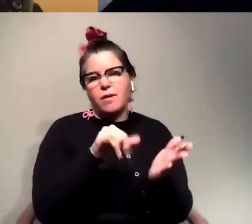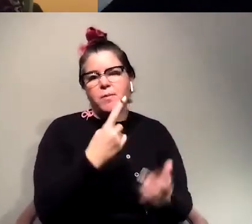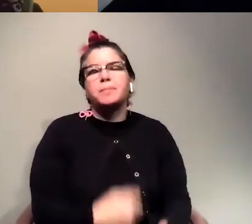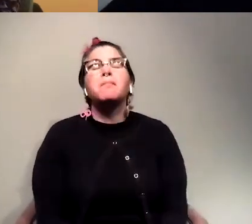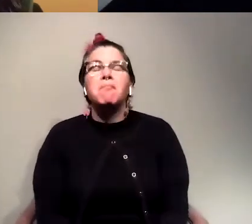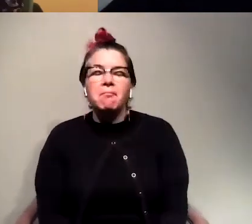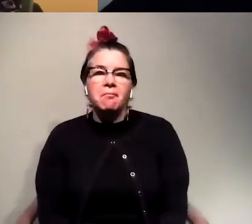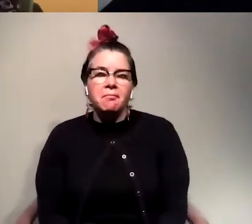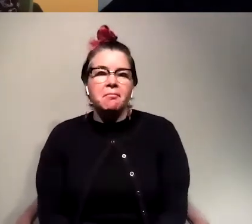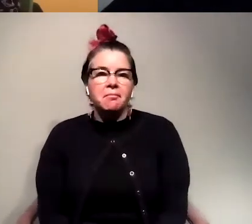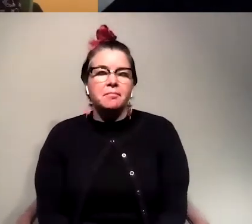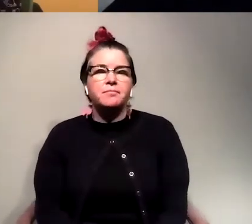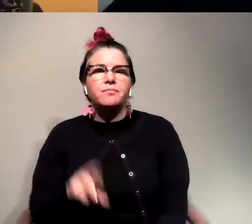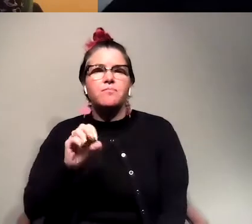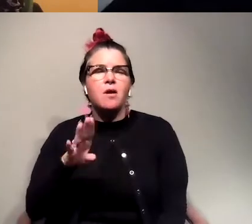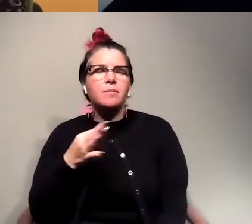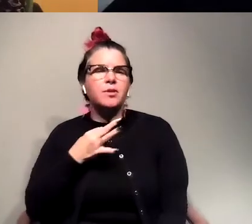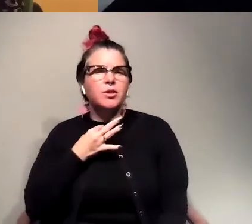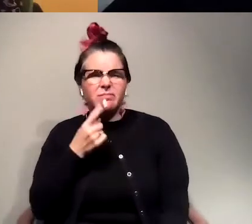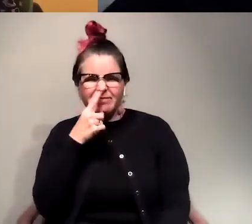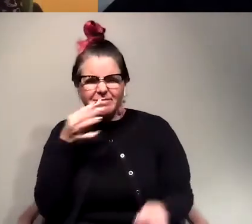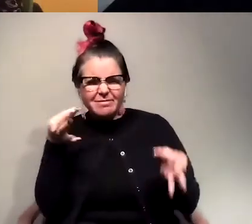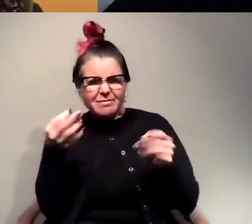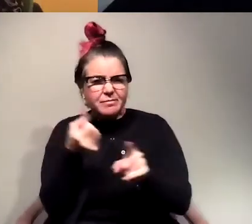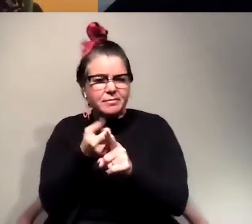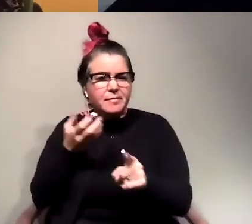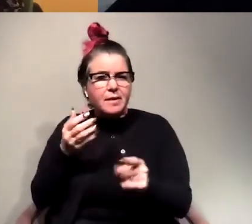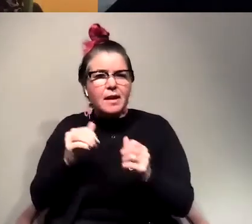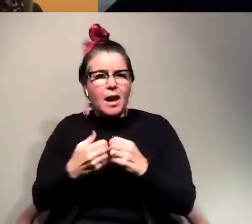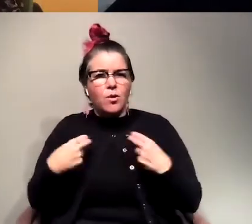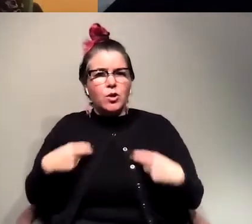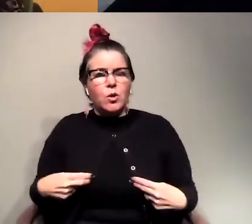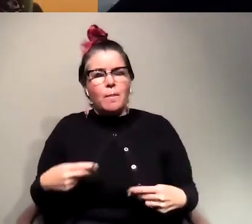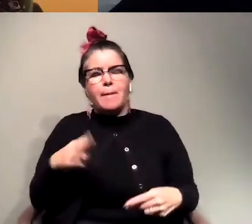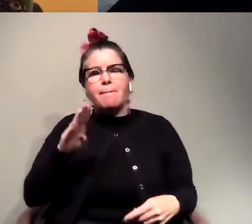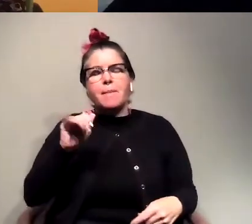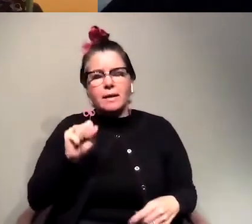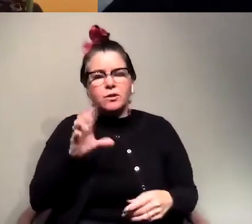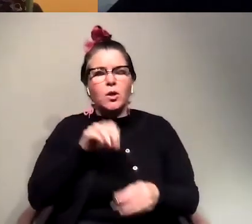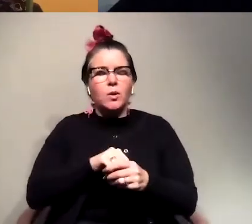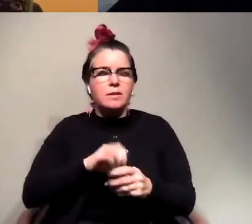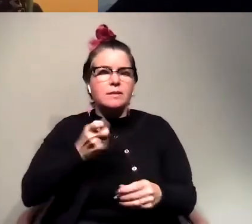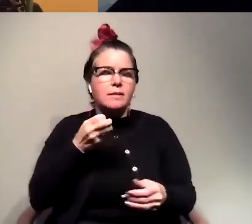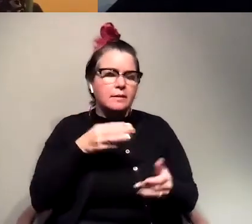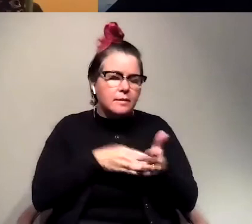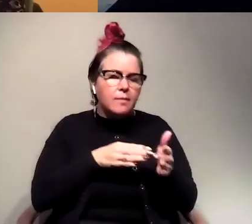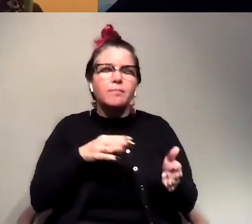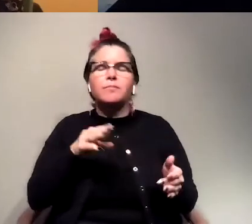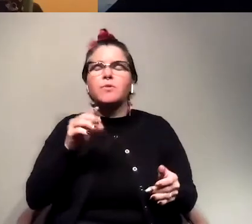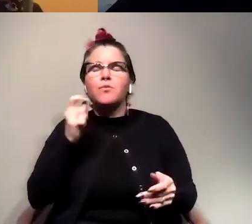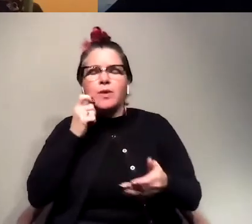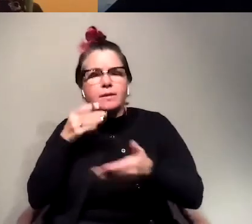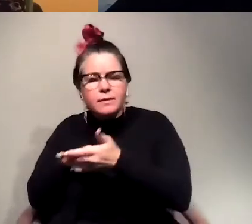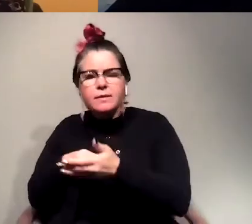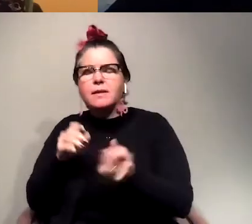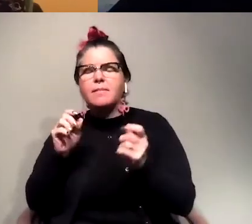good. Rob would like to know, can you expand a bit on how human biases, including sexism, racism, etc., can be